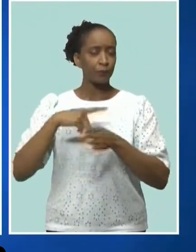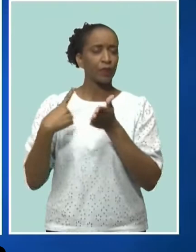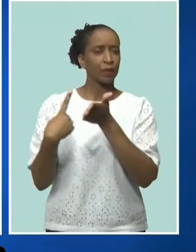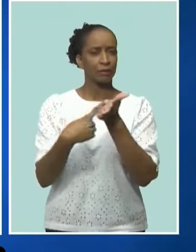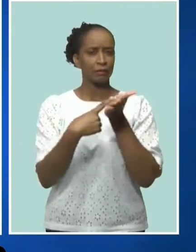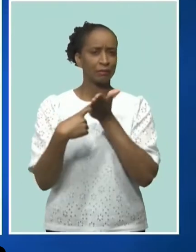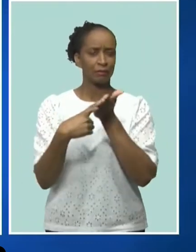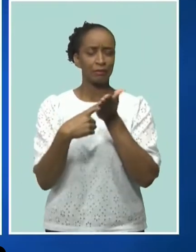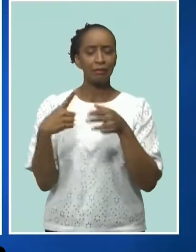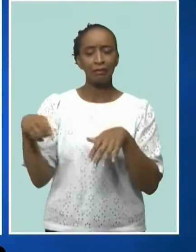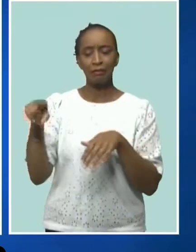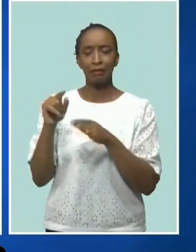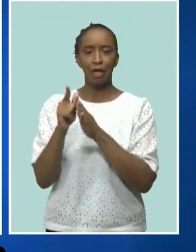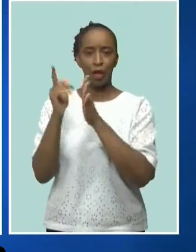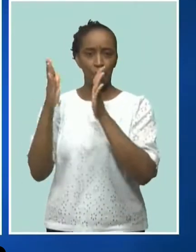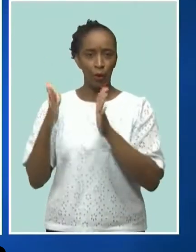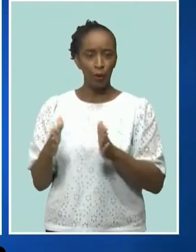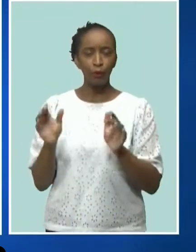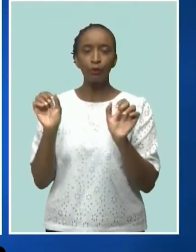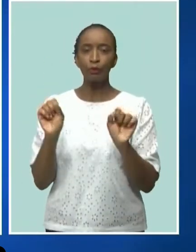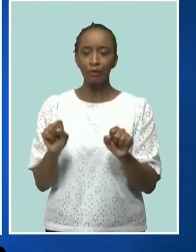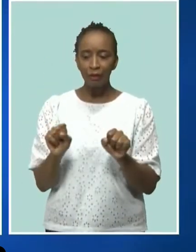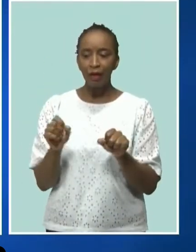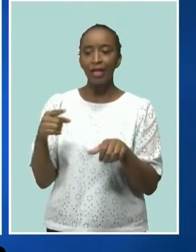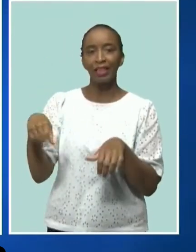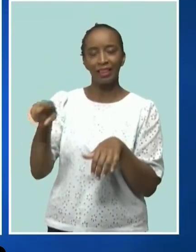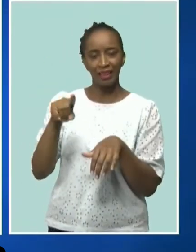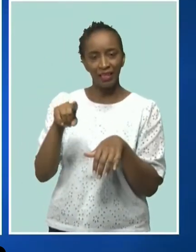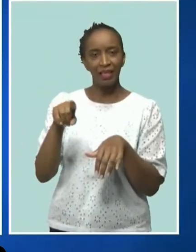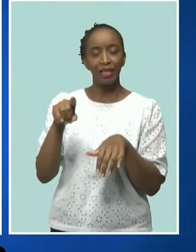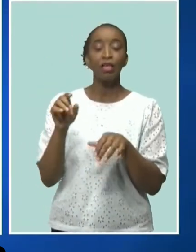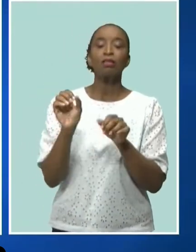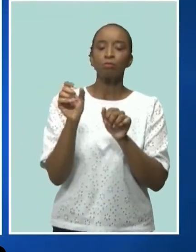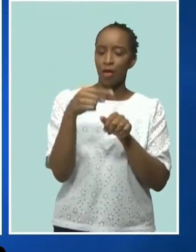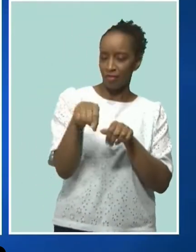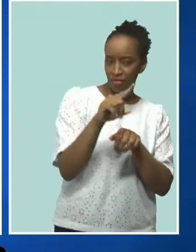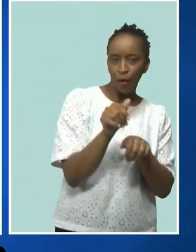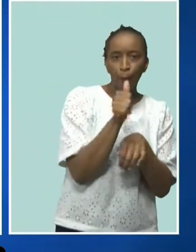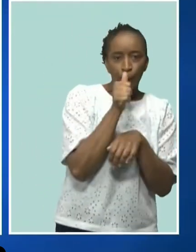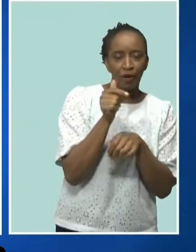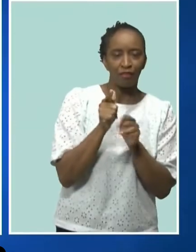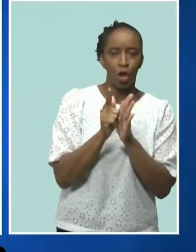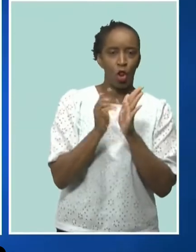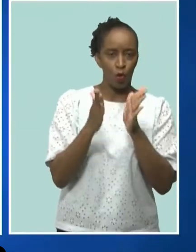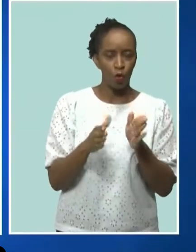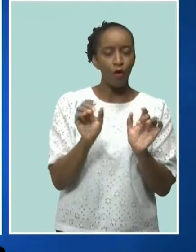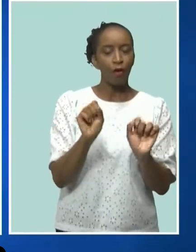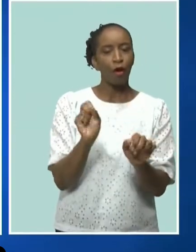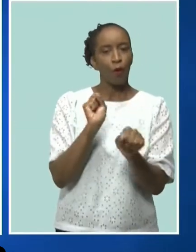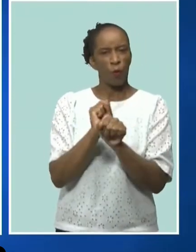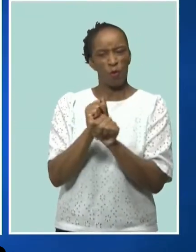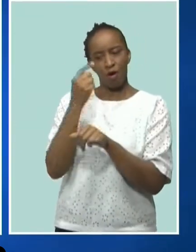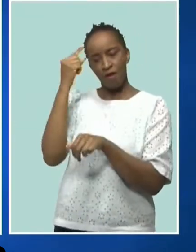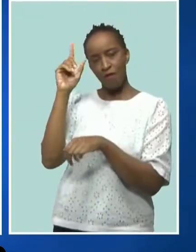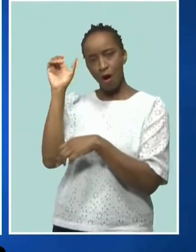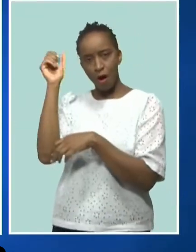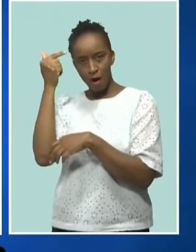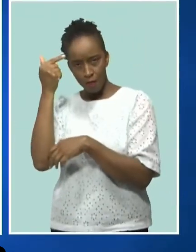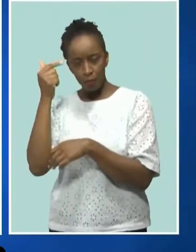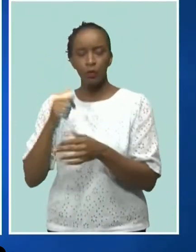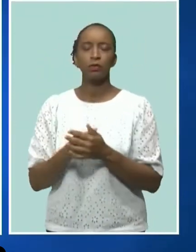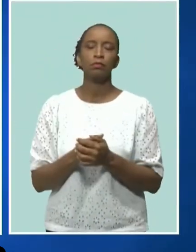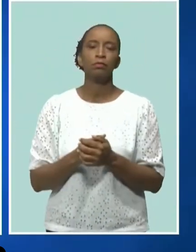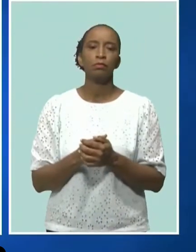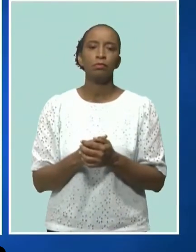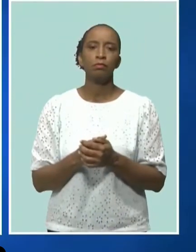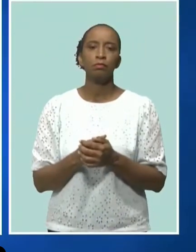court to help ease the backlog. I am looking seriously at a new policy directive, one which will see